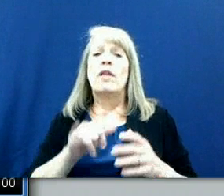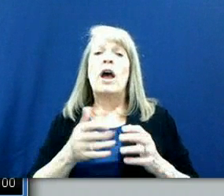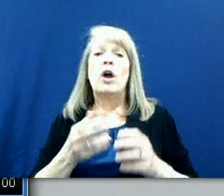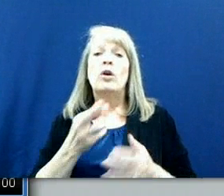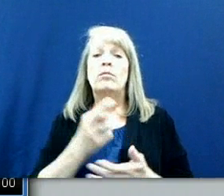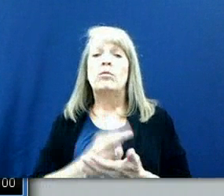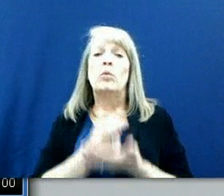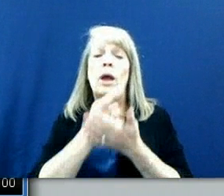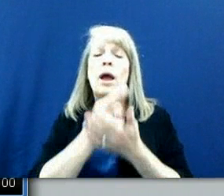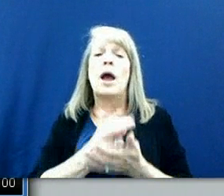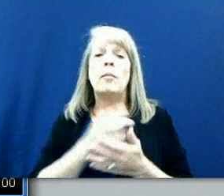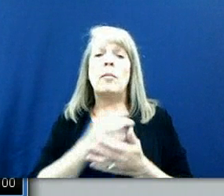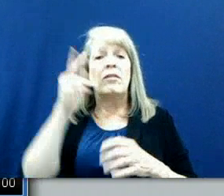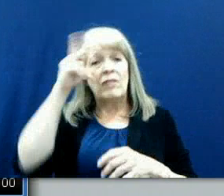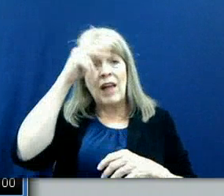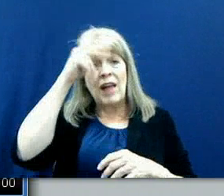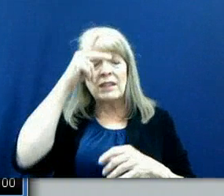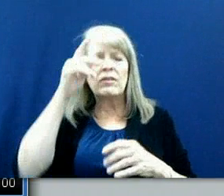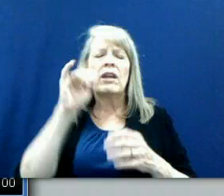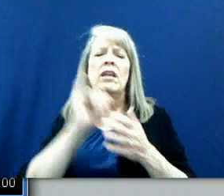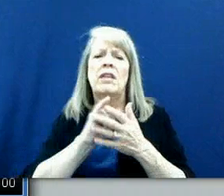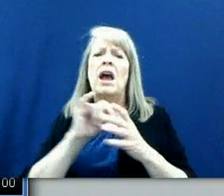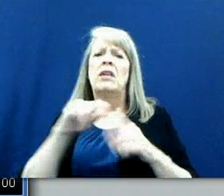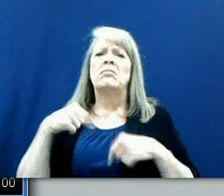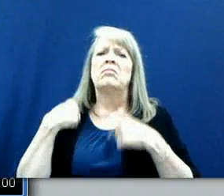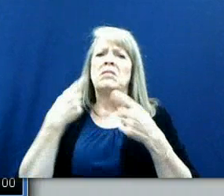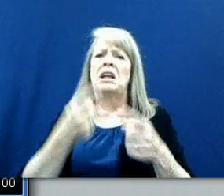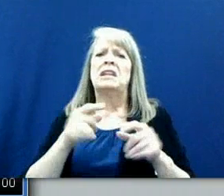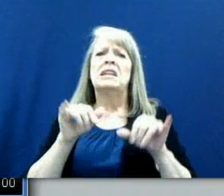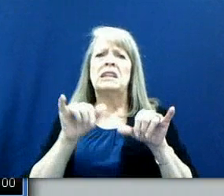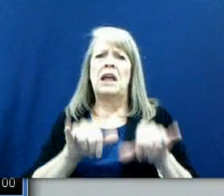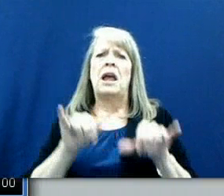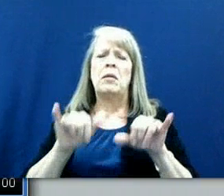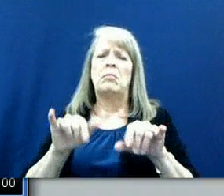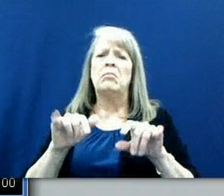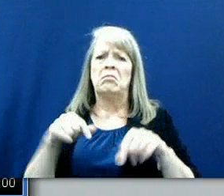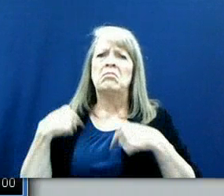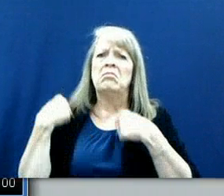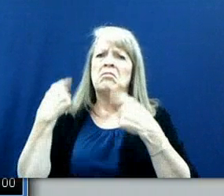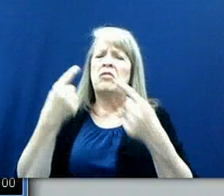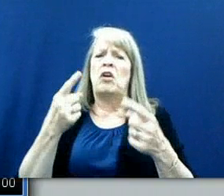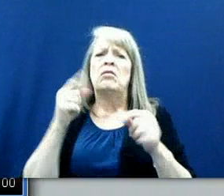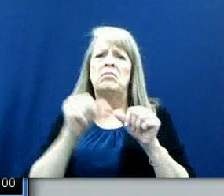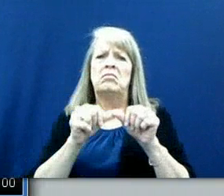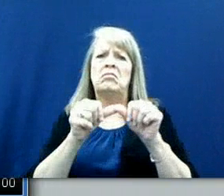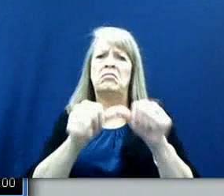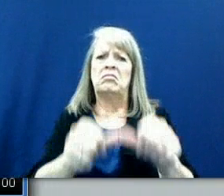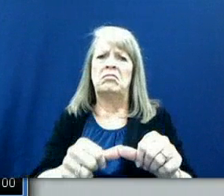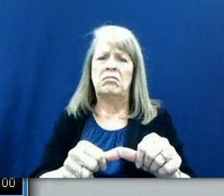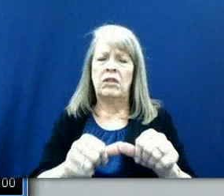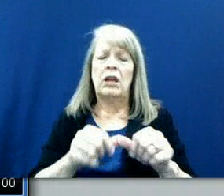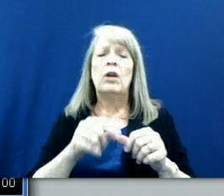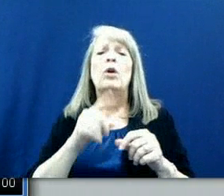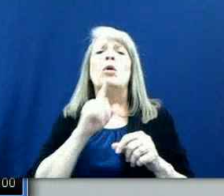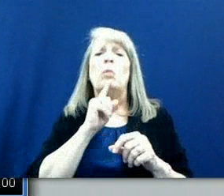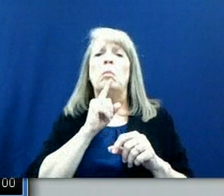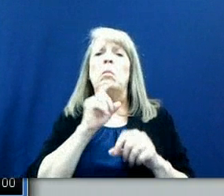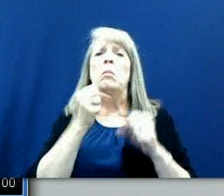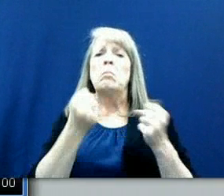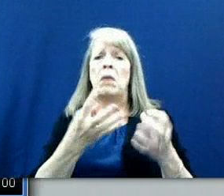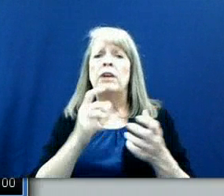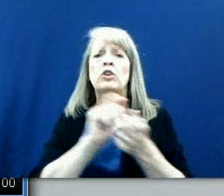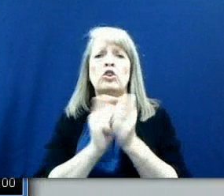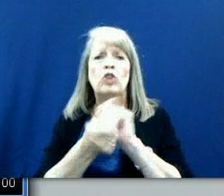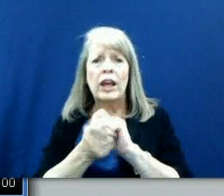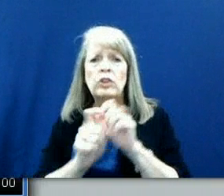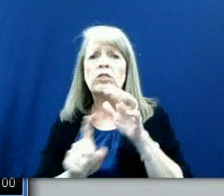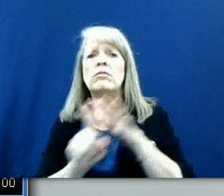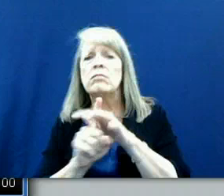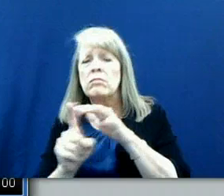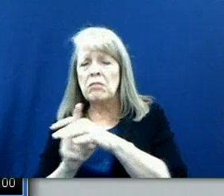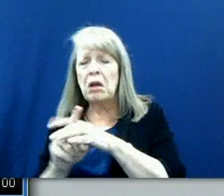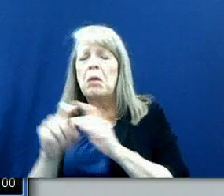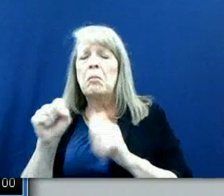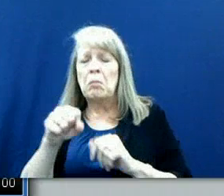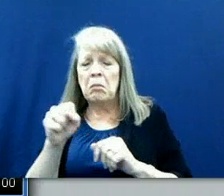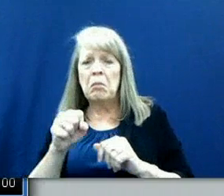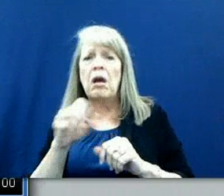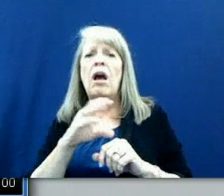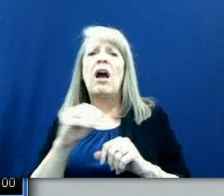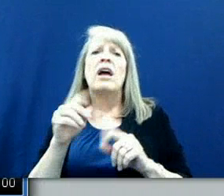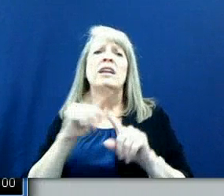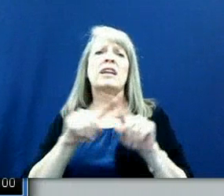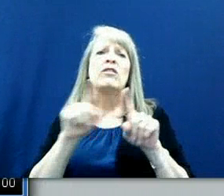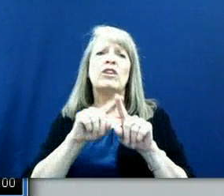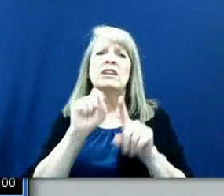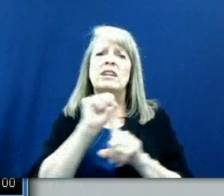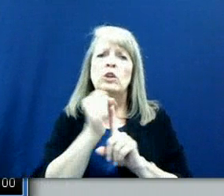Rehabilitation philosophy has remained relatively stable over time, although many changes have occurred in circumstances surrounding